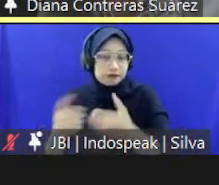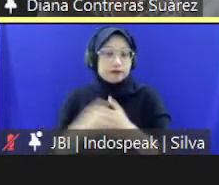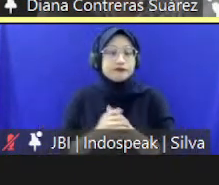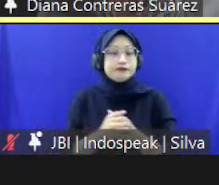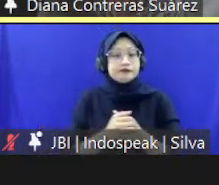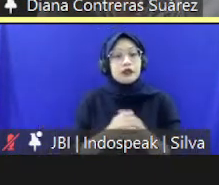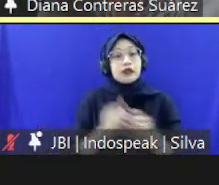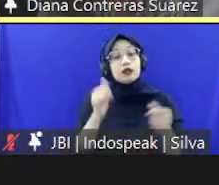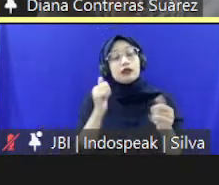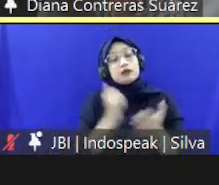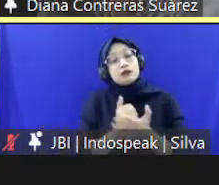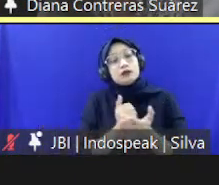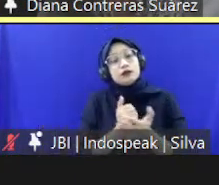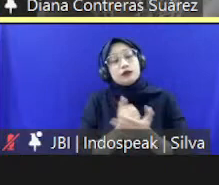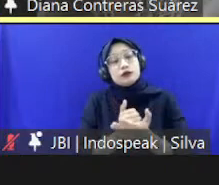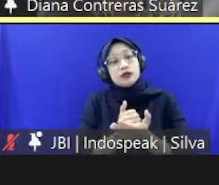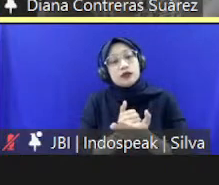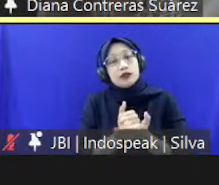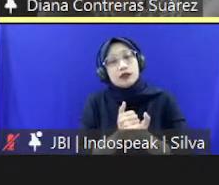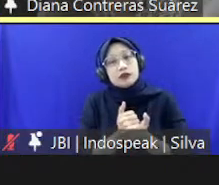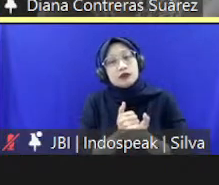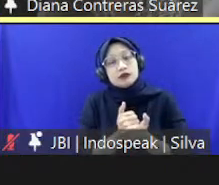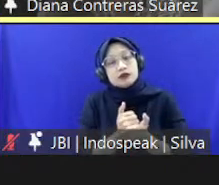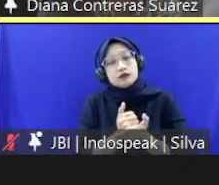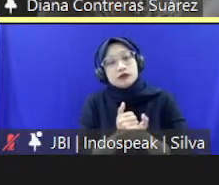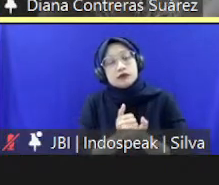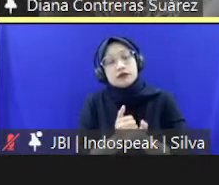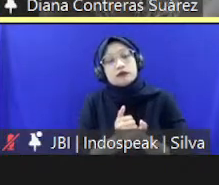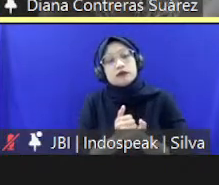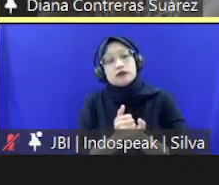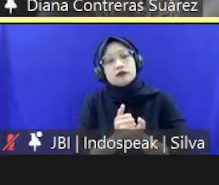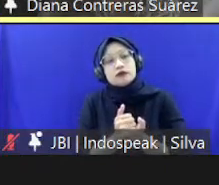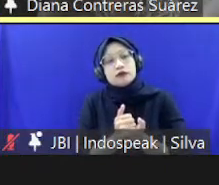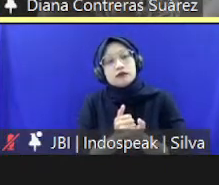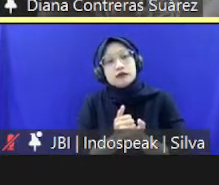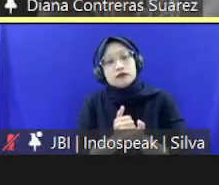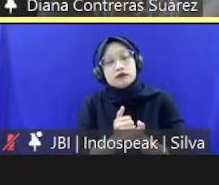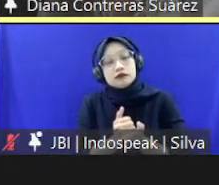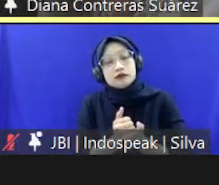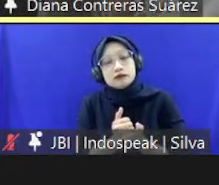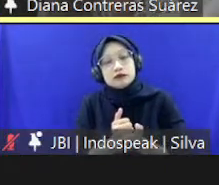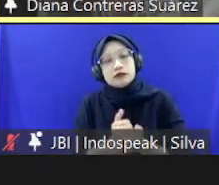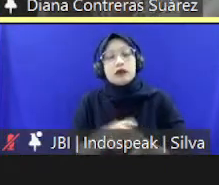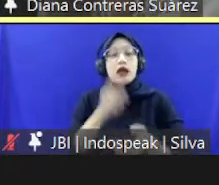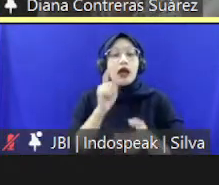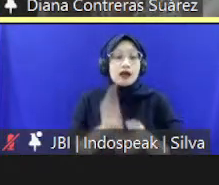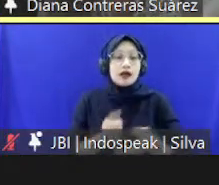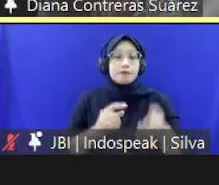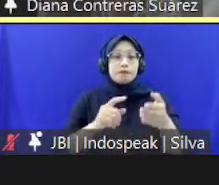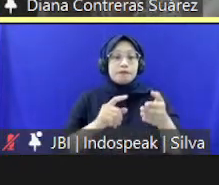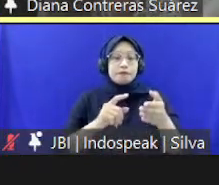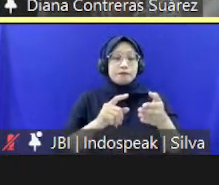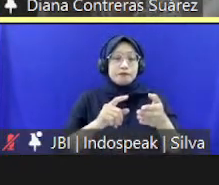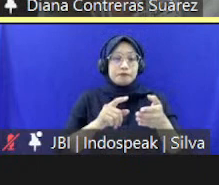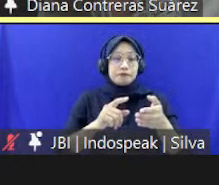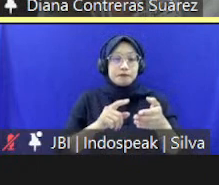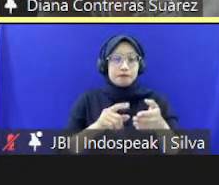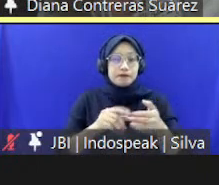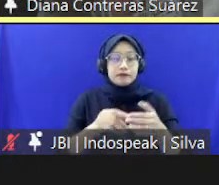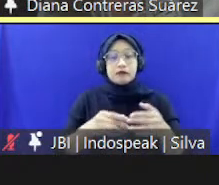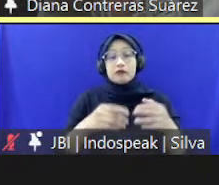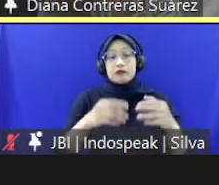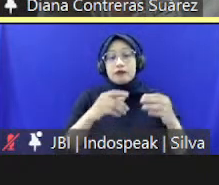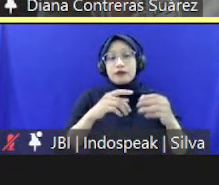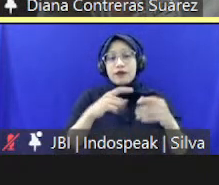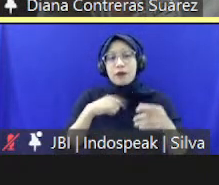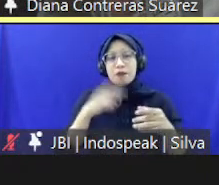not considering the health or the disability needs of this particular segment of the population. But also what we